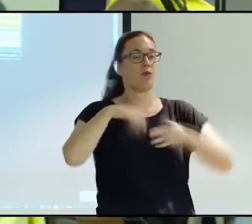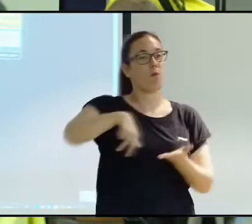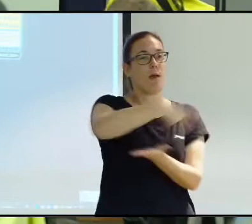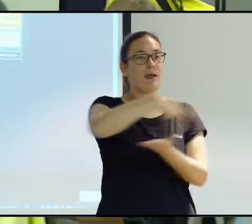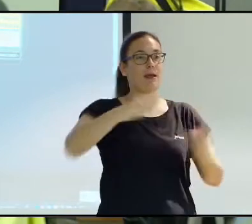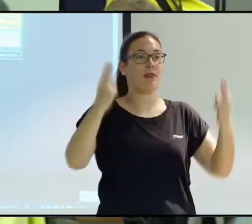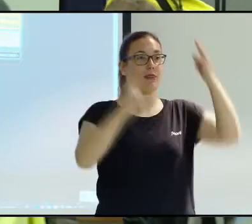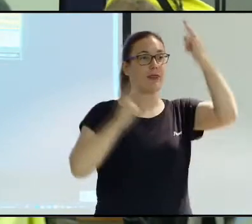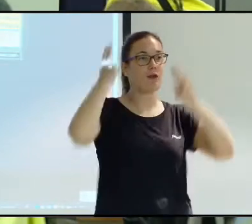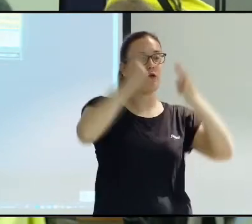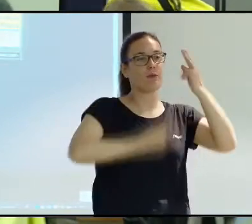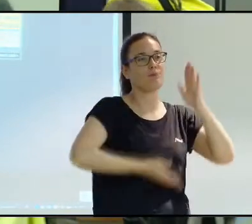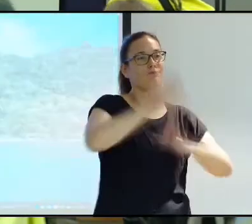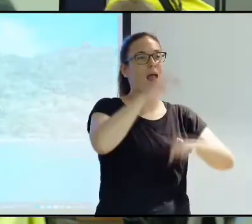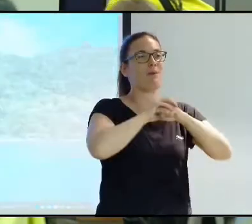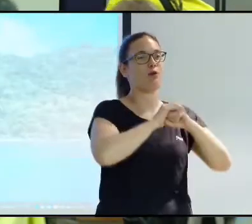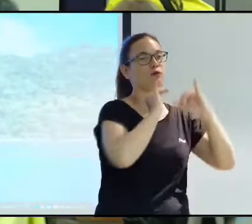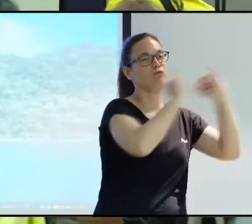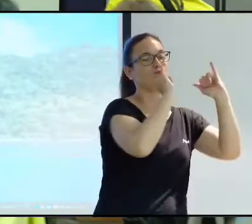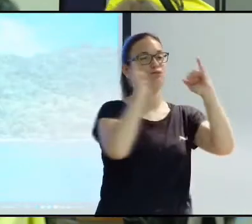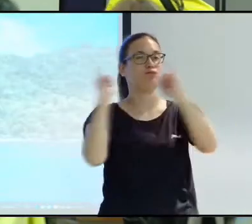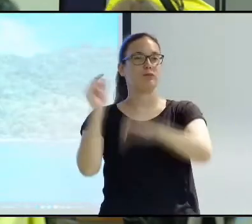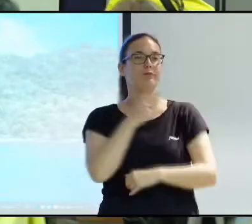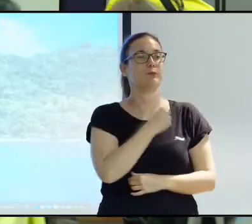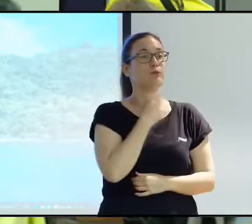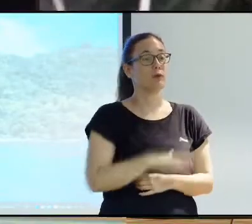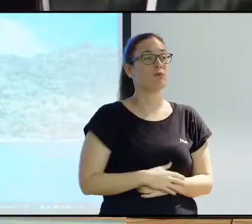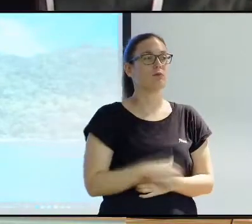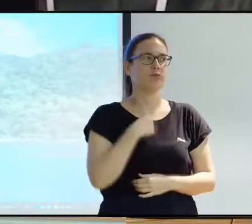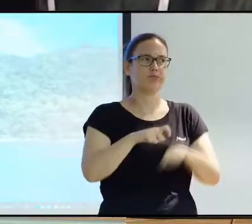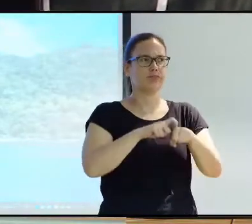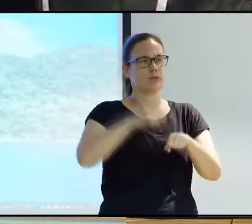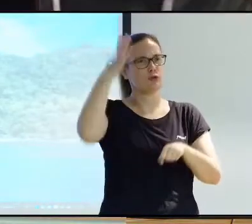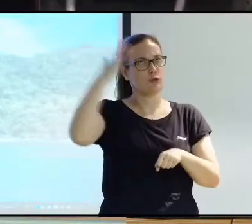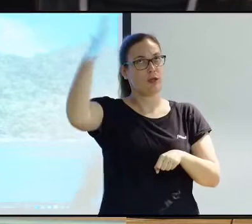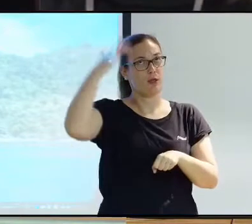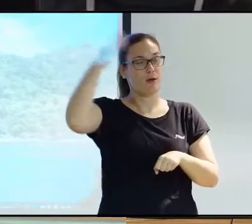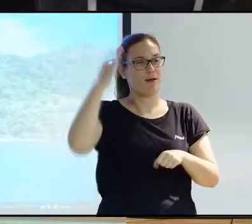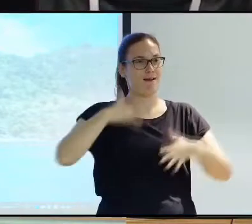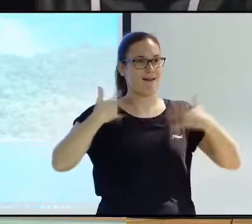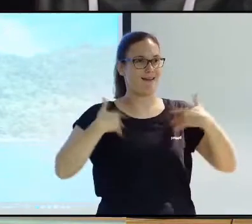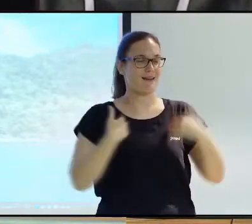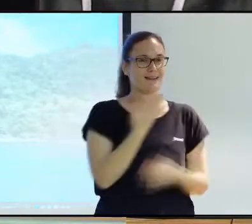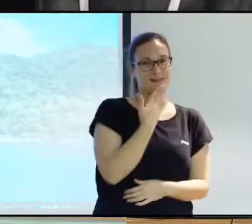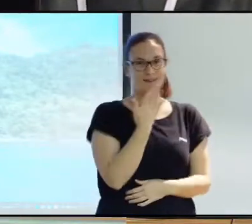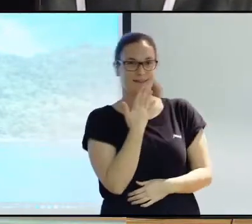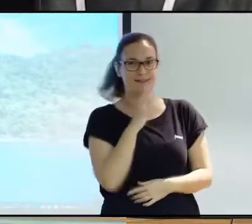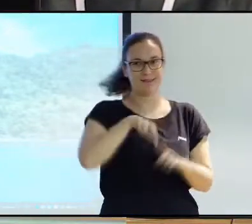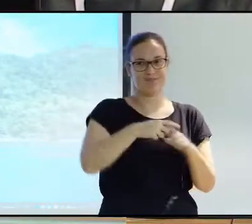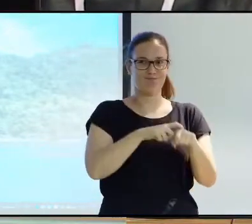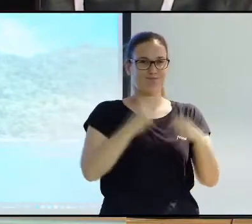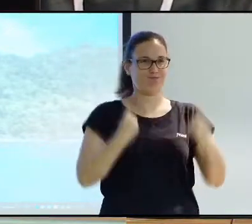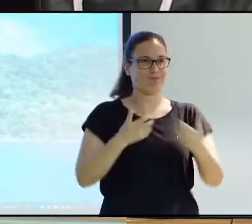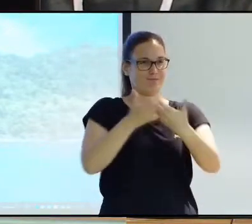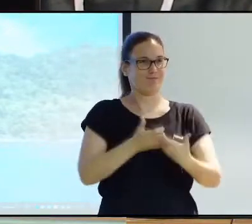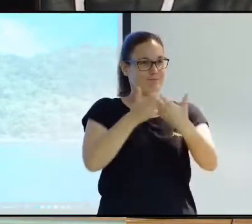functional diversity. Well, actually, I like to swim. I like to do theater, dance, and go out